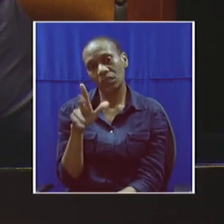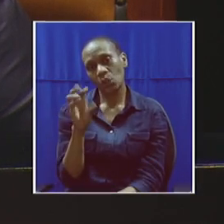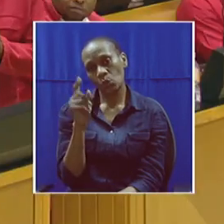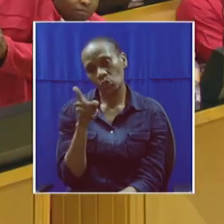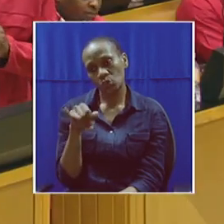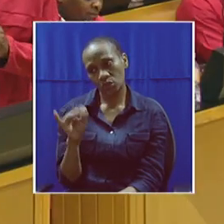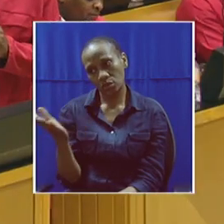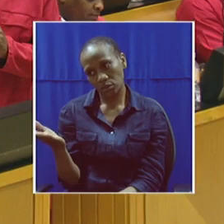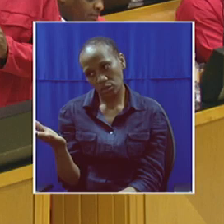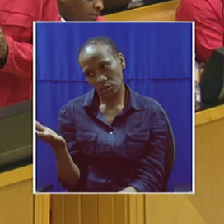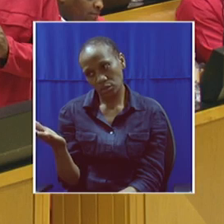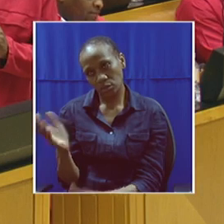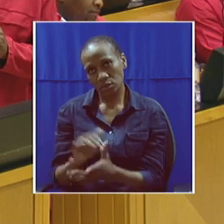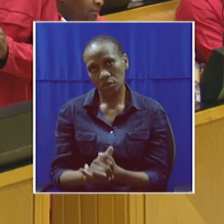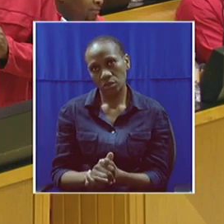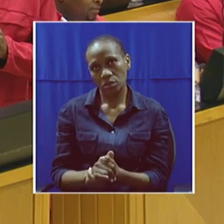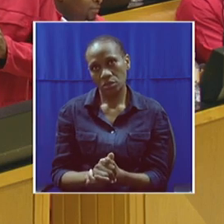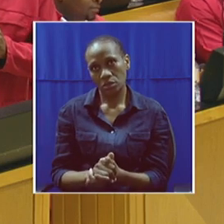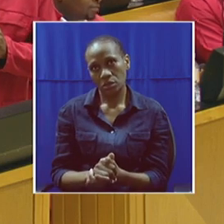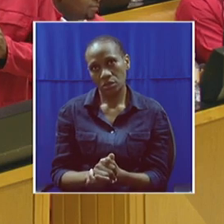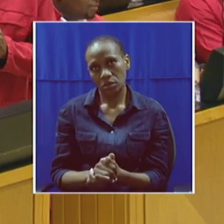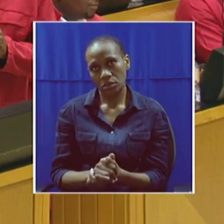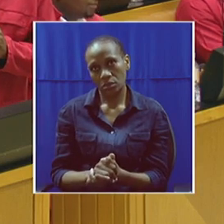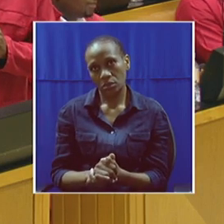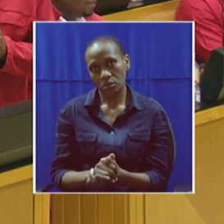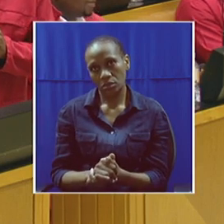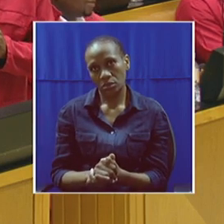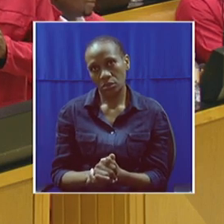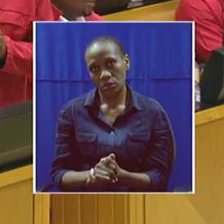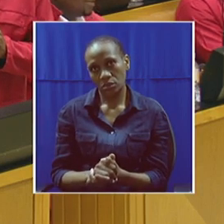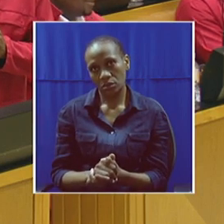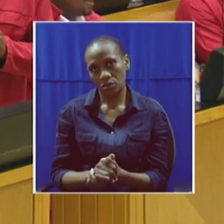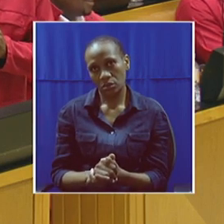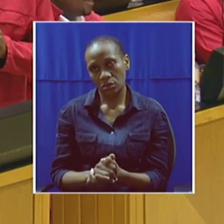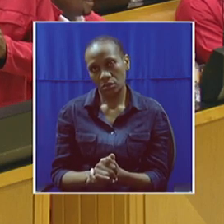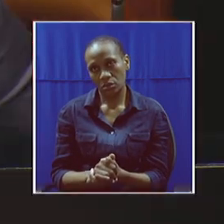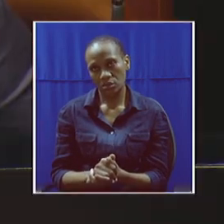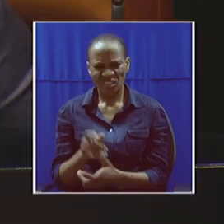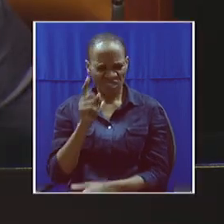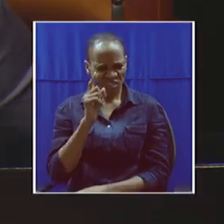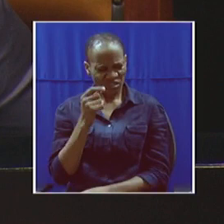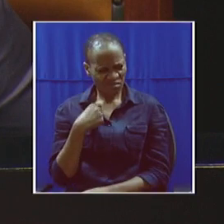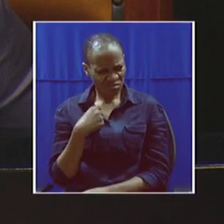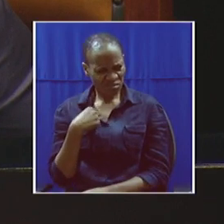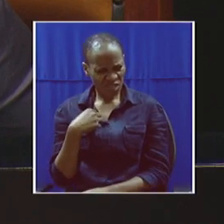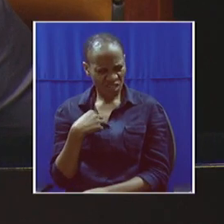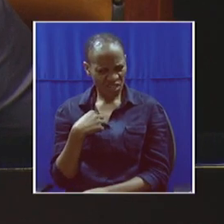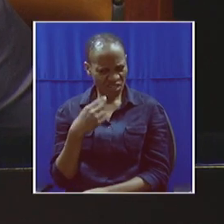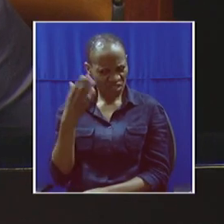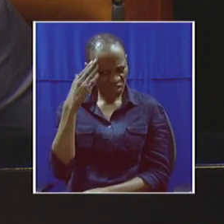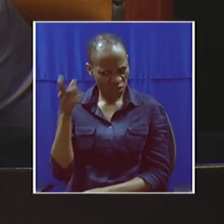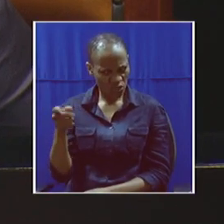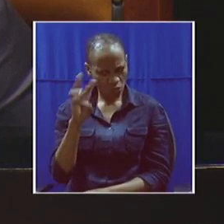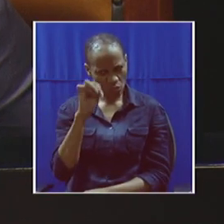do uh thank you chair the last time the last time I checked h I'm